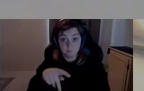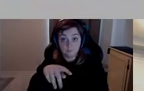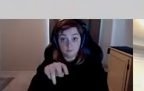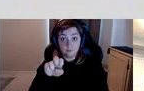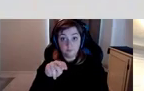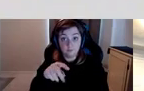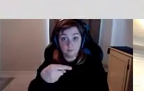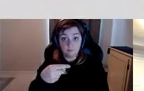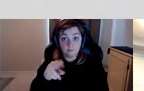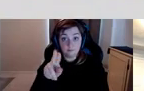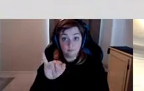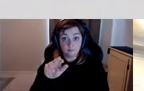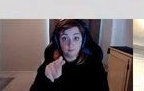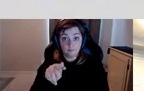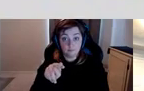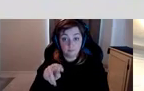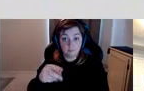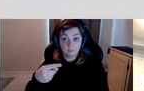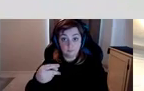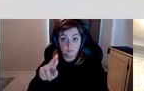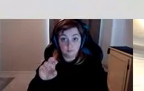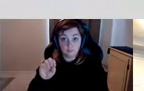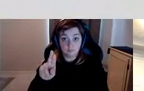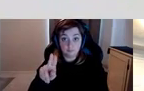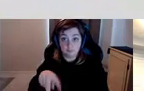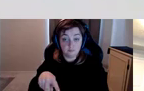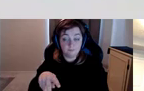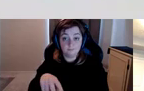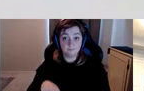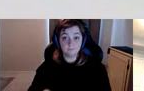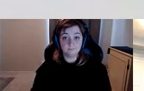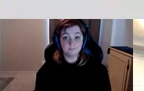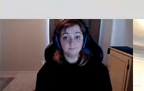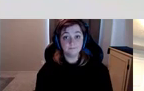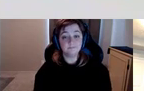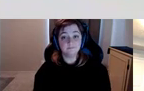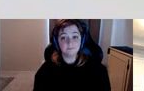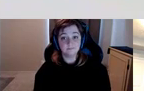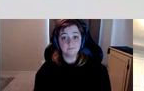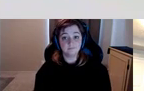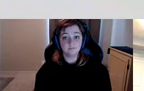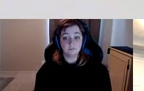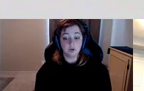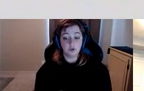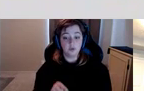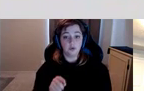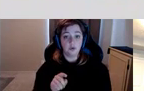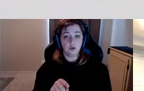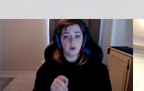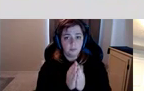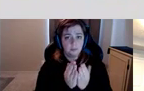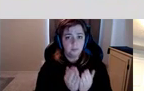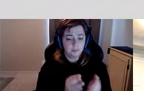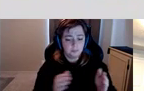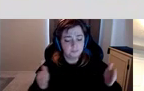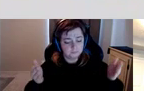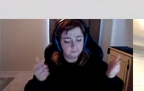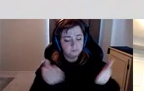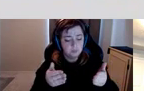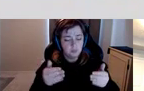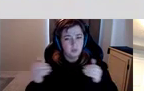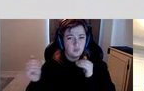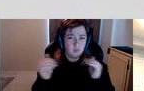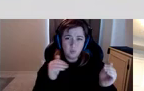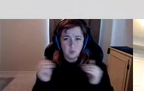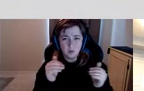Her works have been compared to the fiction of Khalid Hosseini and Patricia McCormick. Her literature tackles the problems of war, pollution,